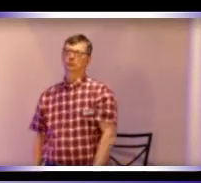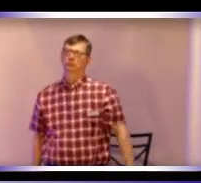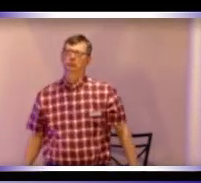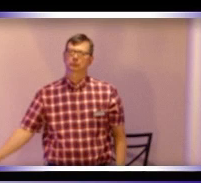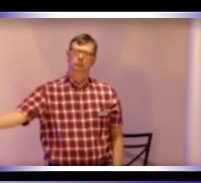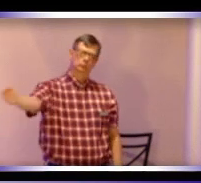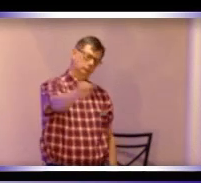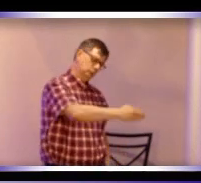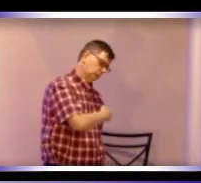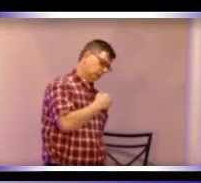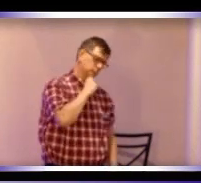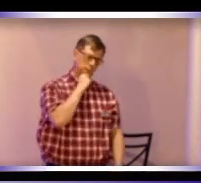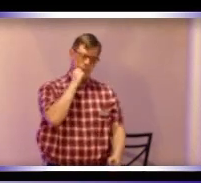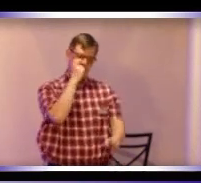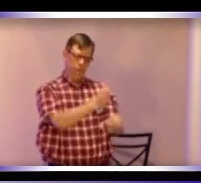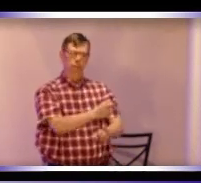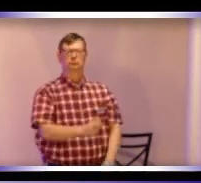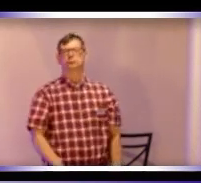our state,